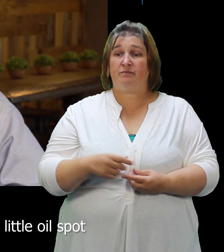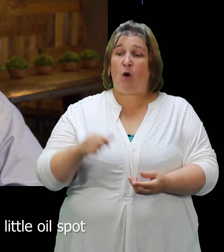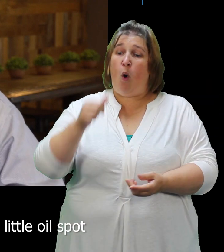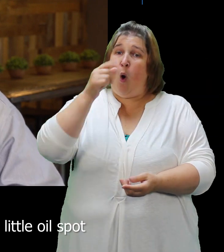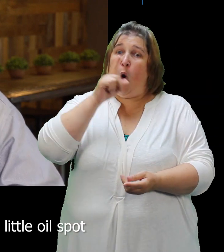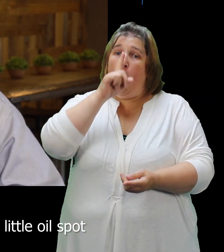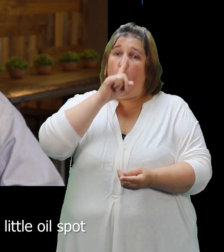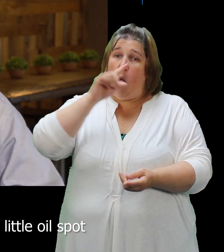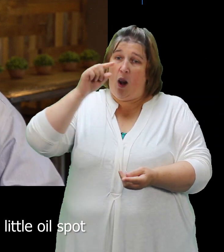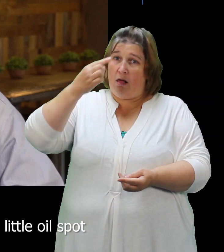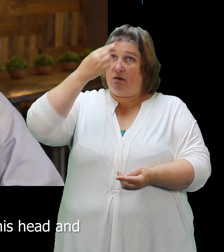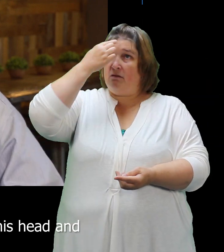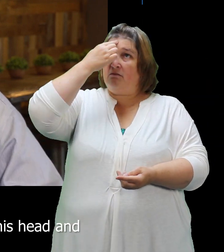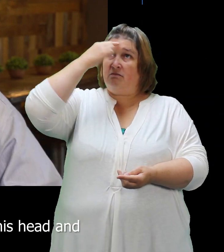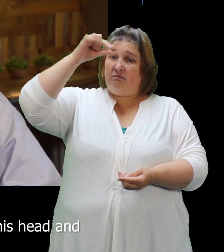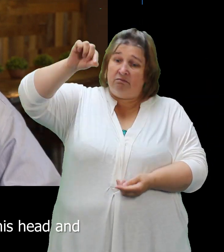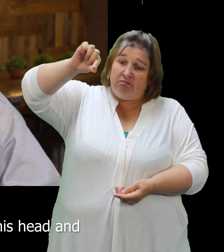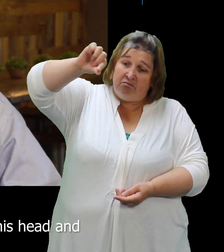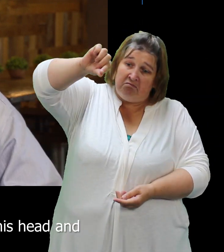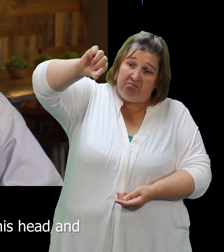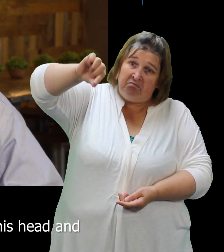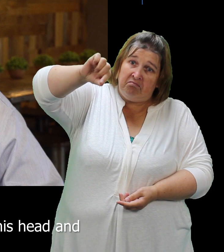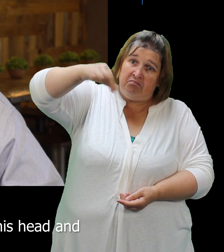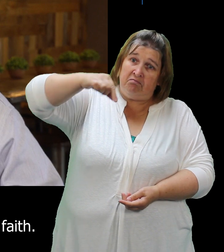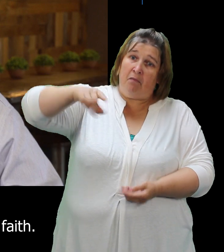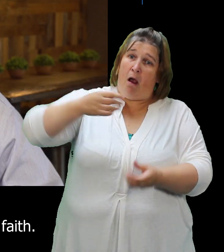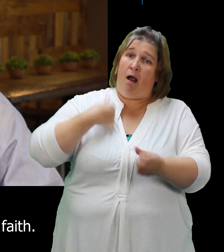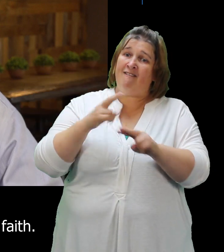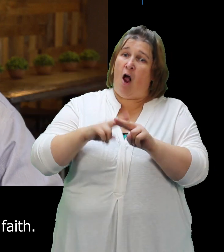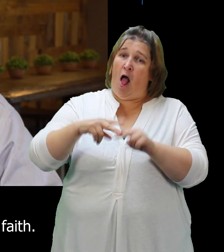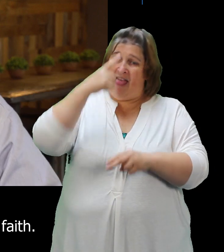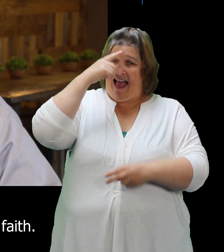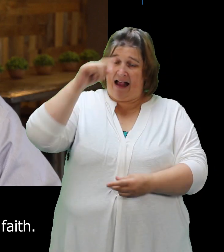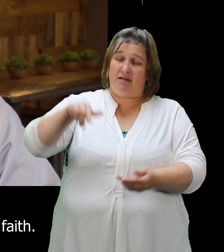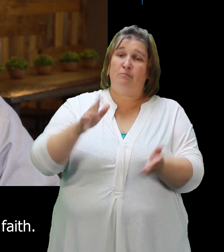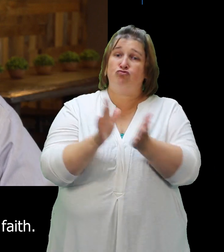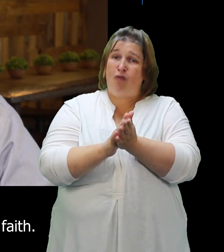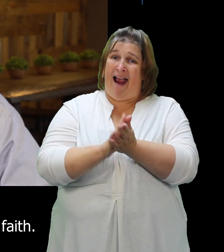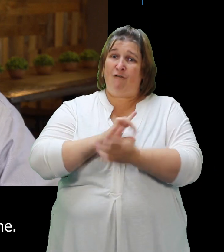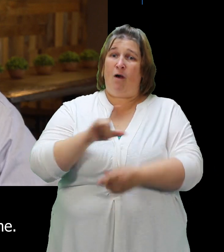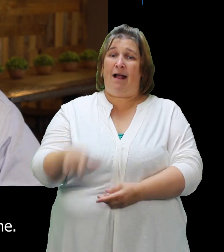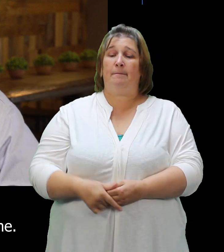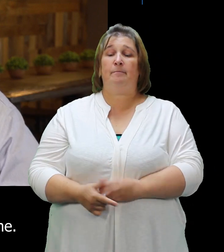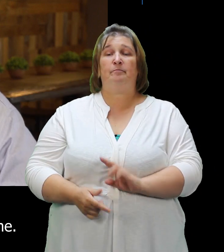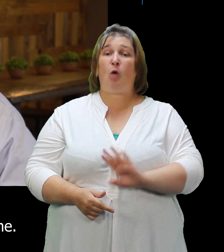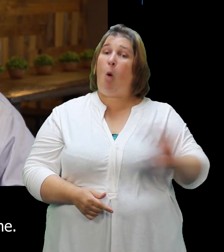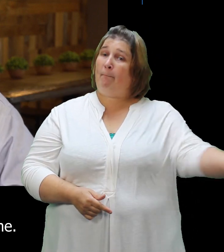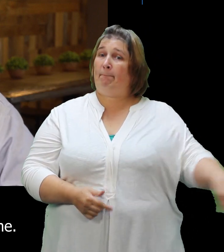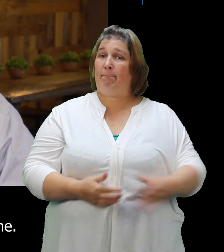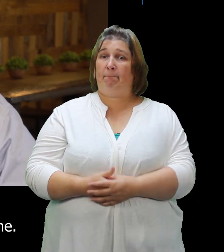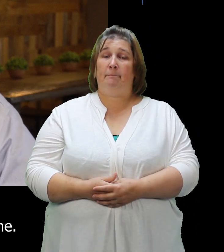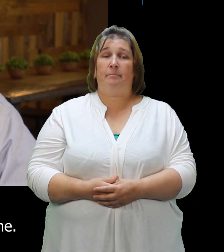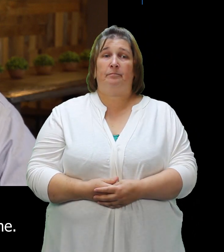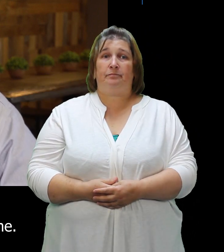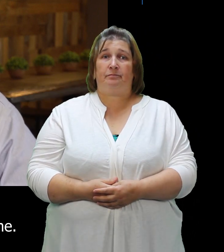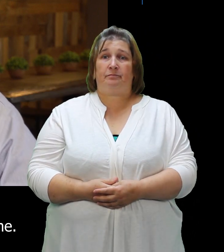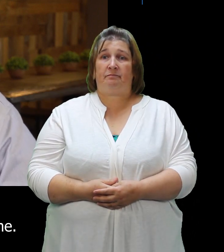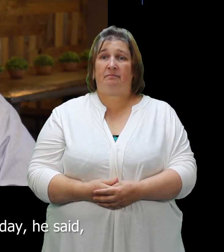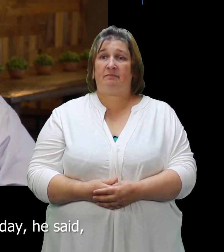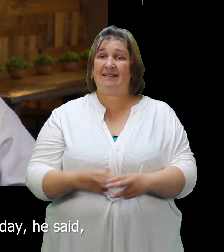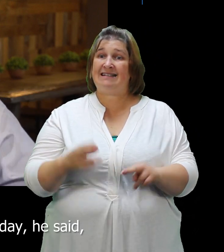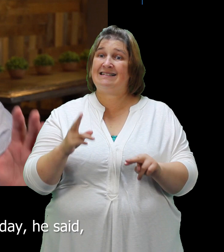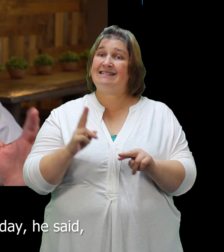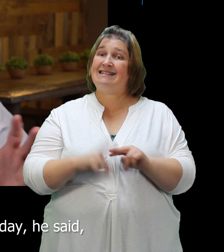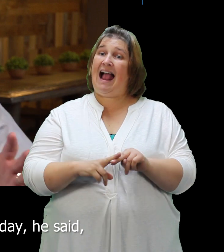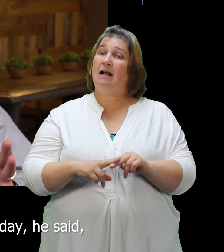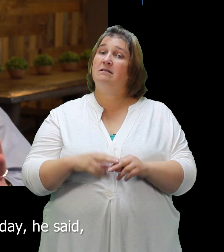my dad. They left a little oil spot right there on the bandages on his head, and they prayed the prayer of faith. They left and went home.